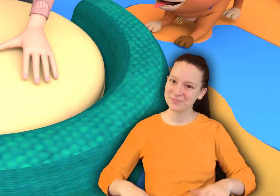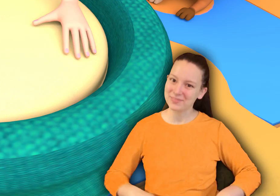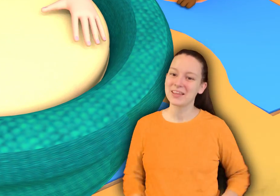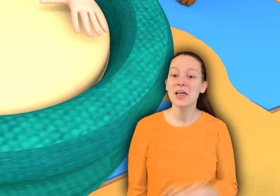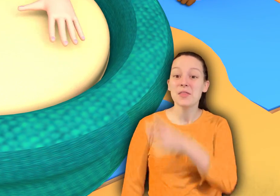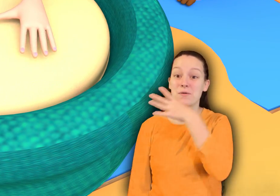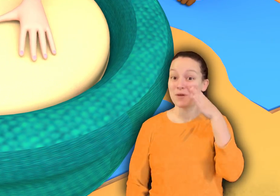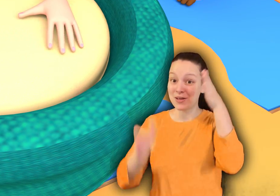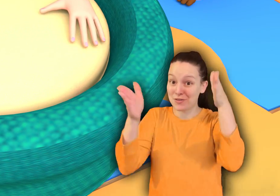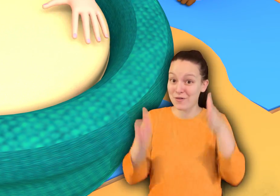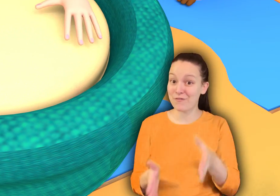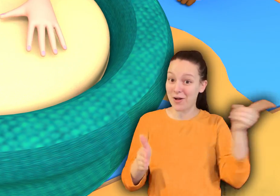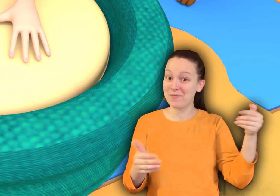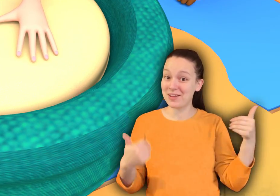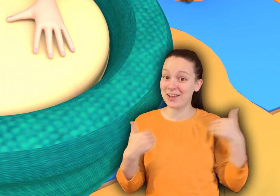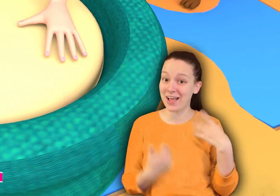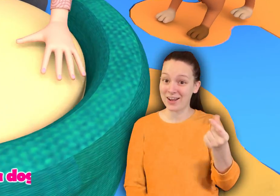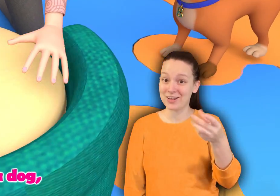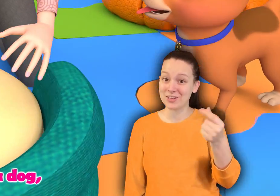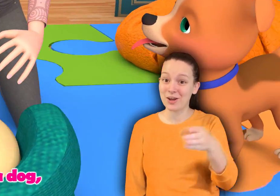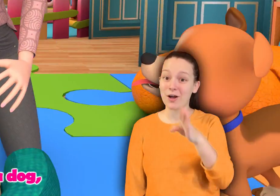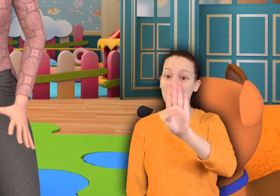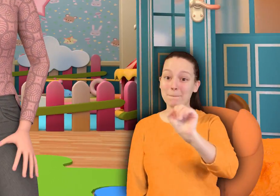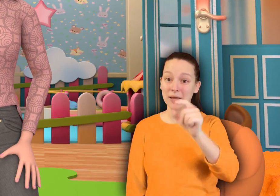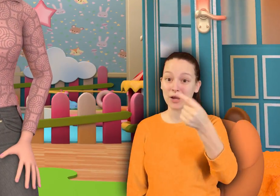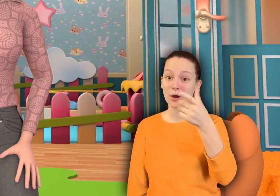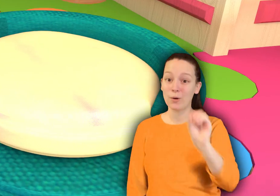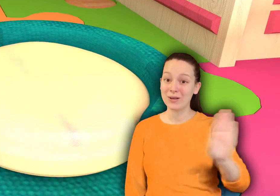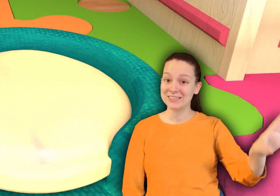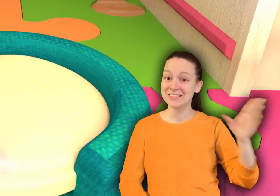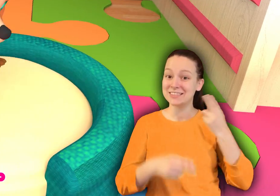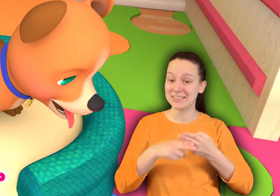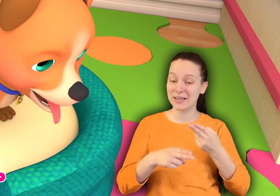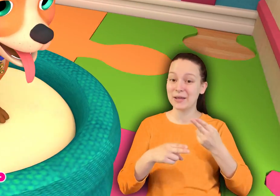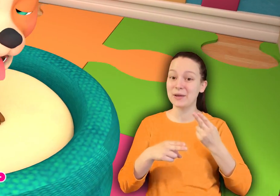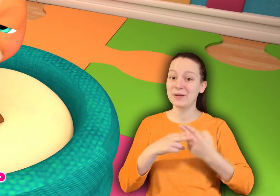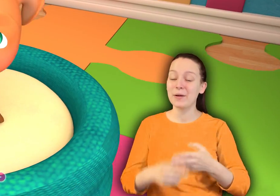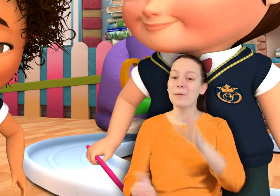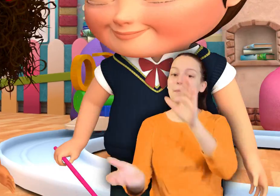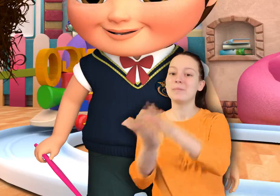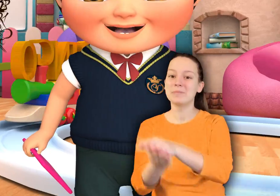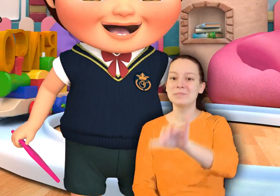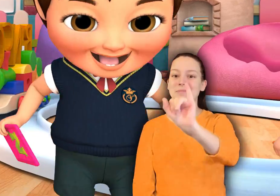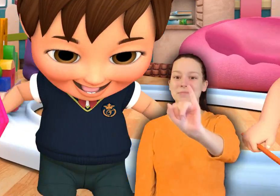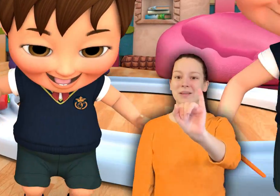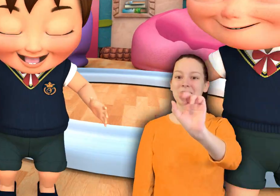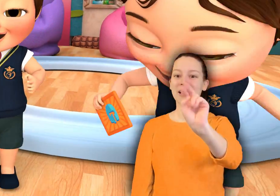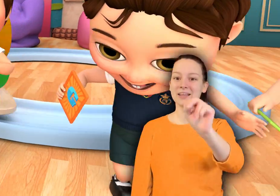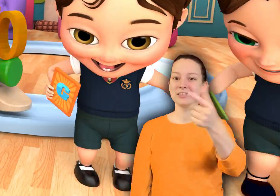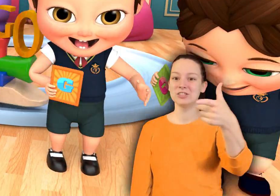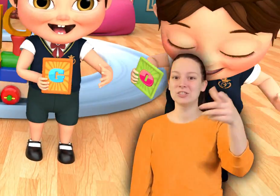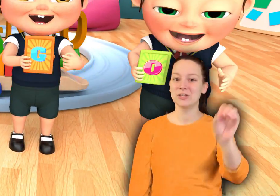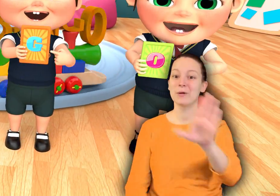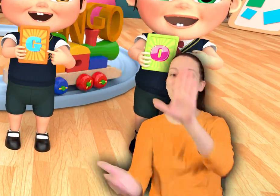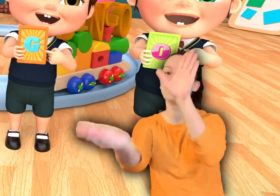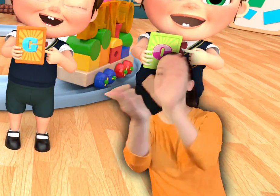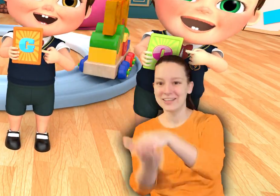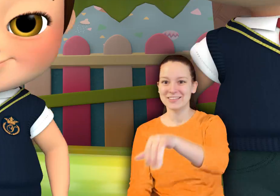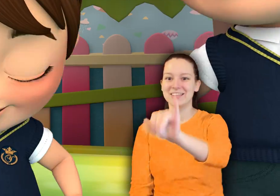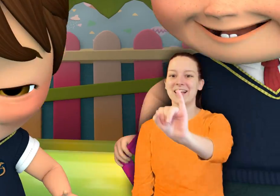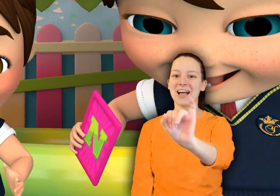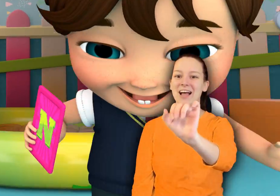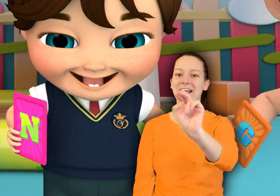name there was a farmer had a dog and Bingo was his name o i n